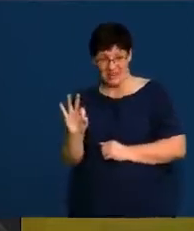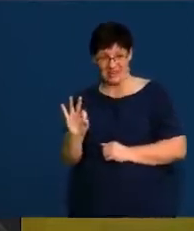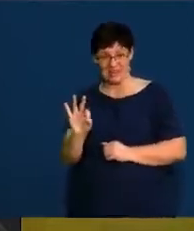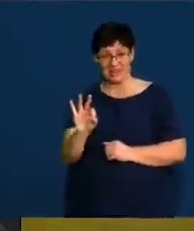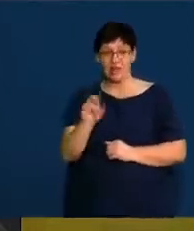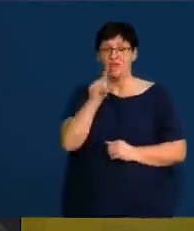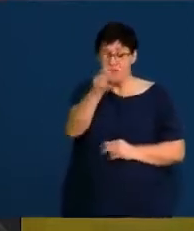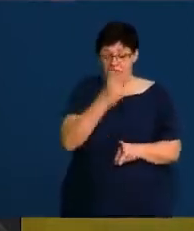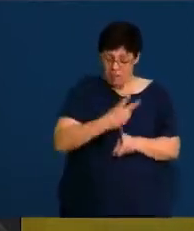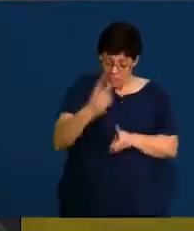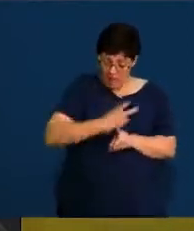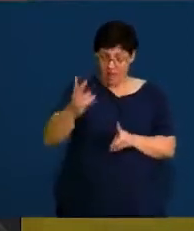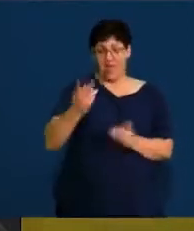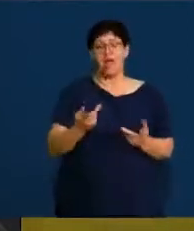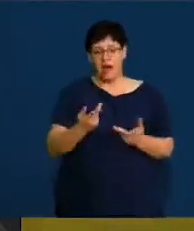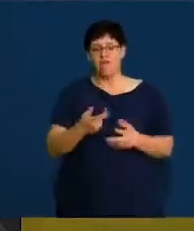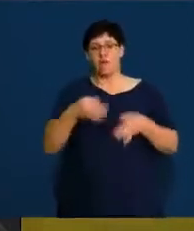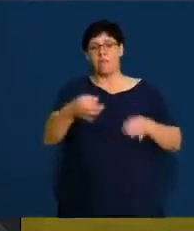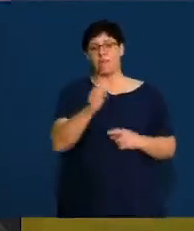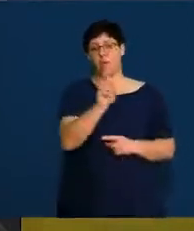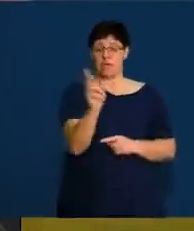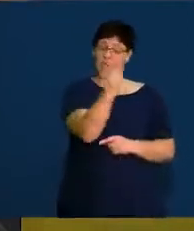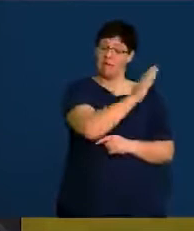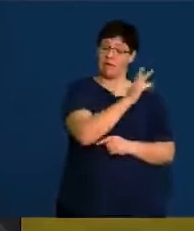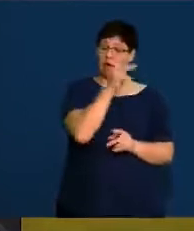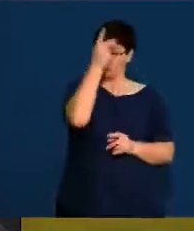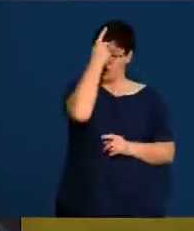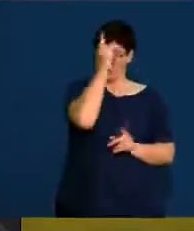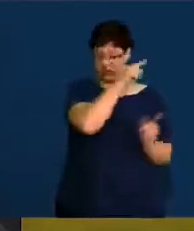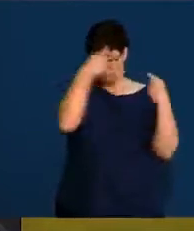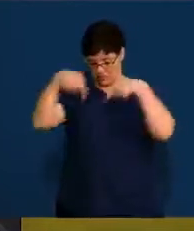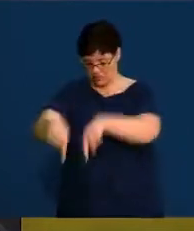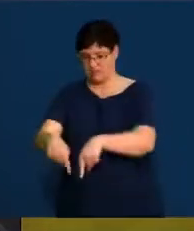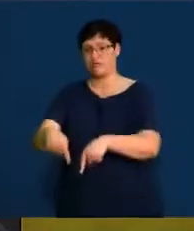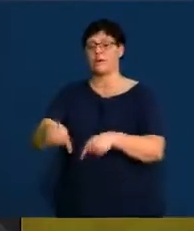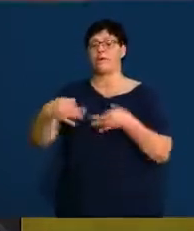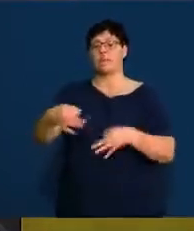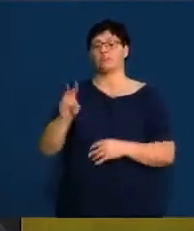must be better prepared from your paper 1 knowledge carrying over to paper 2.